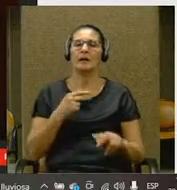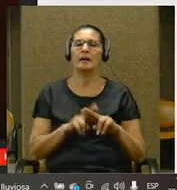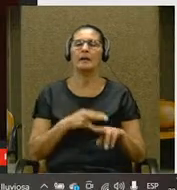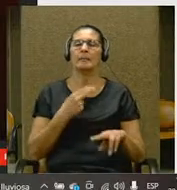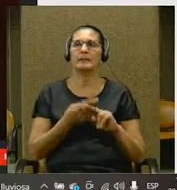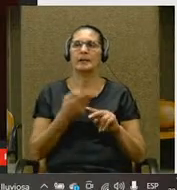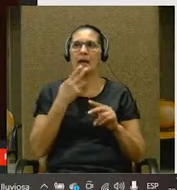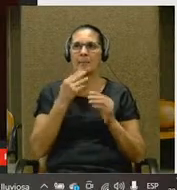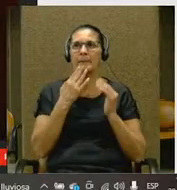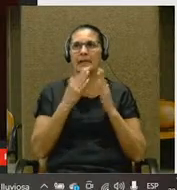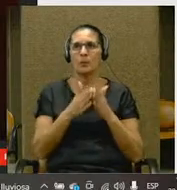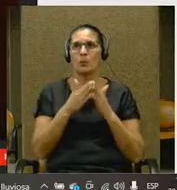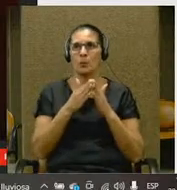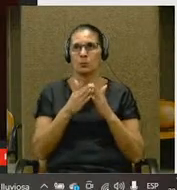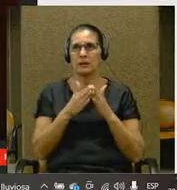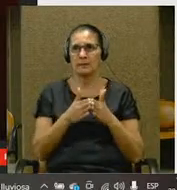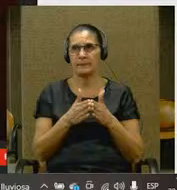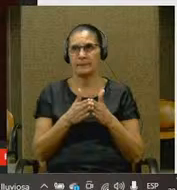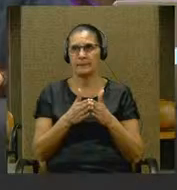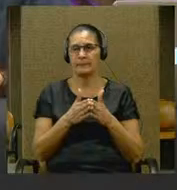I will be repeating the question.